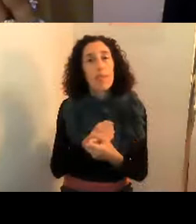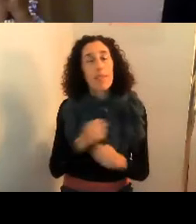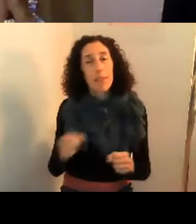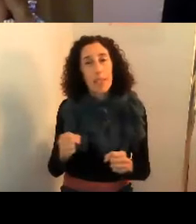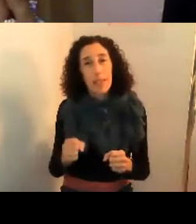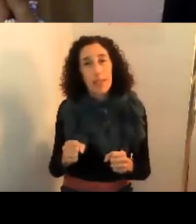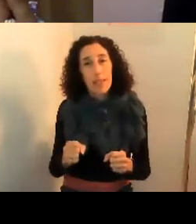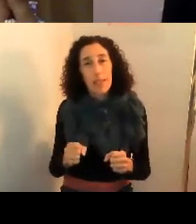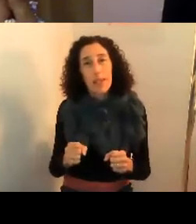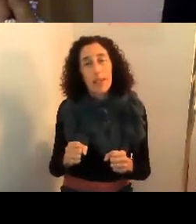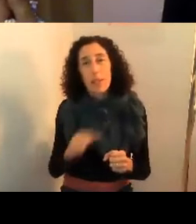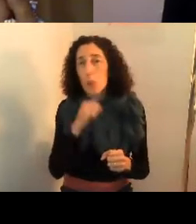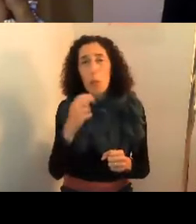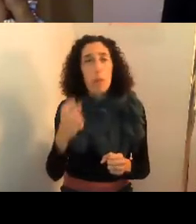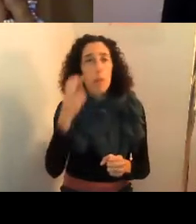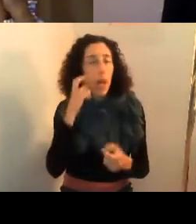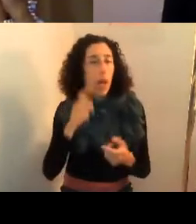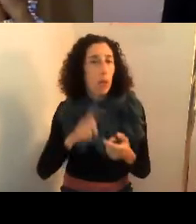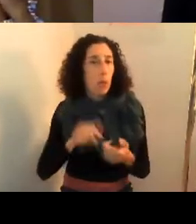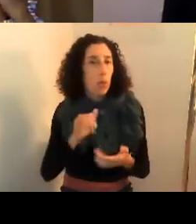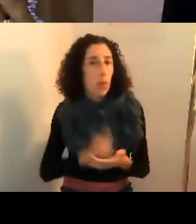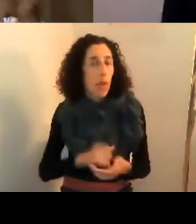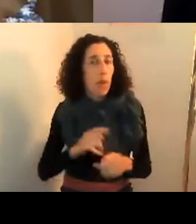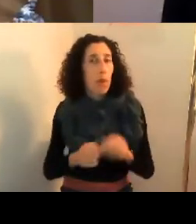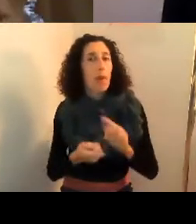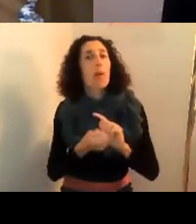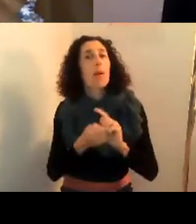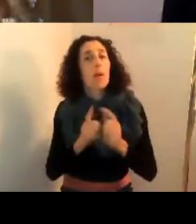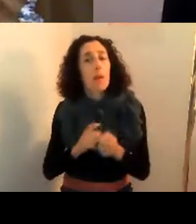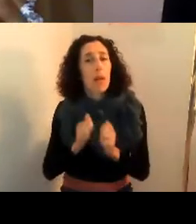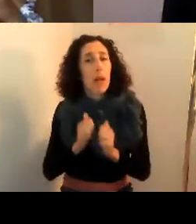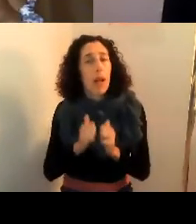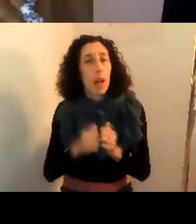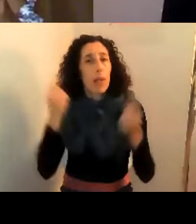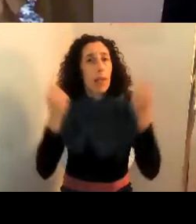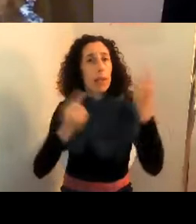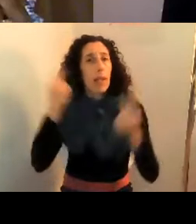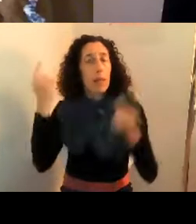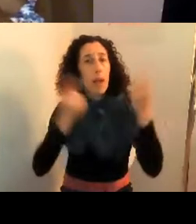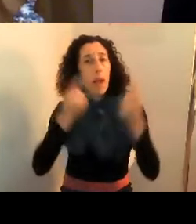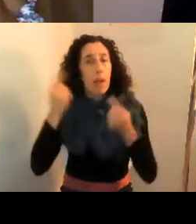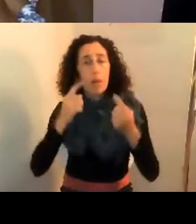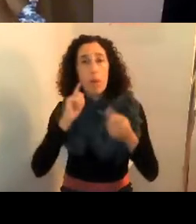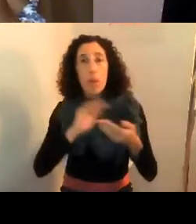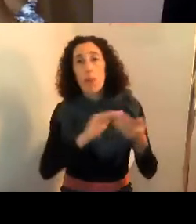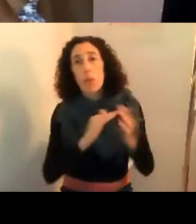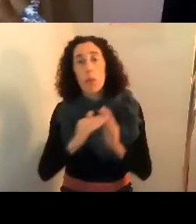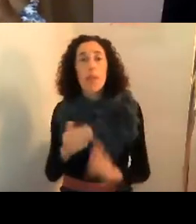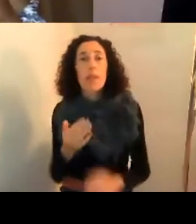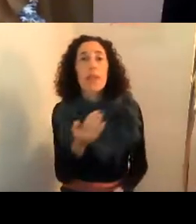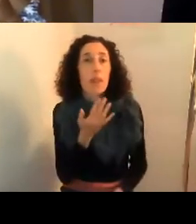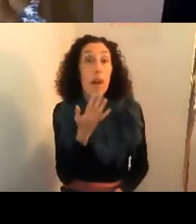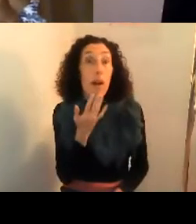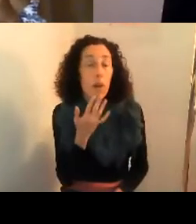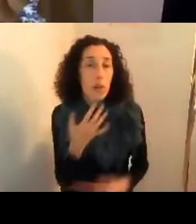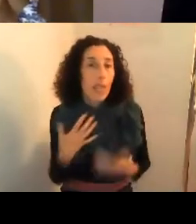think about it. And it's essential, and it's the work of communities of color to do, is the healing work. The dismantling